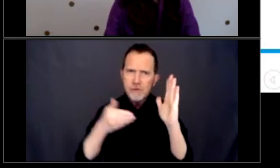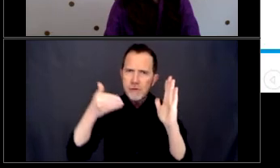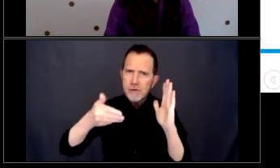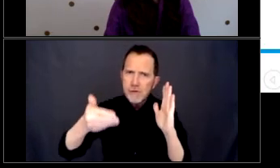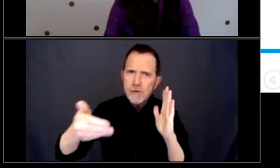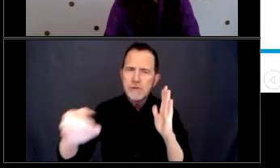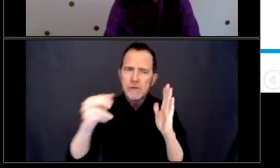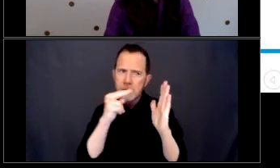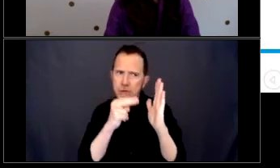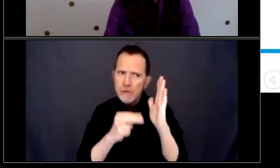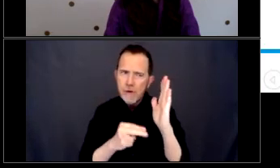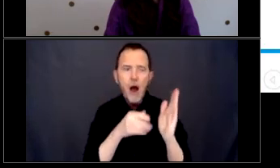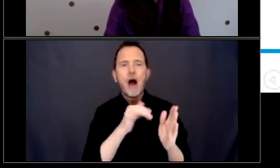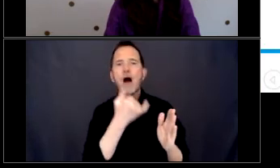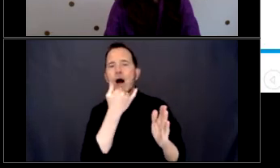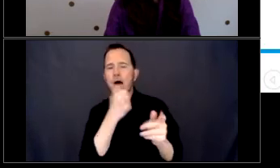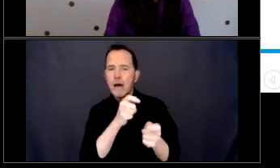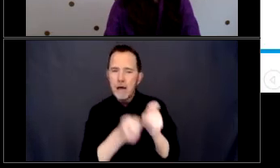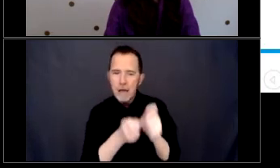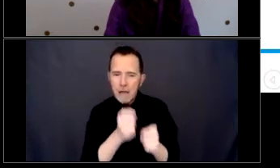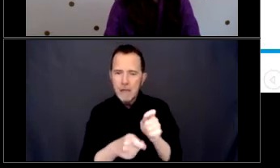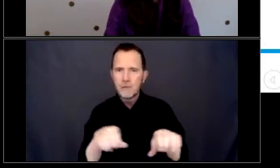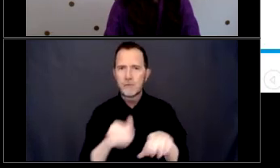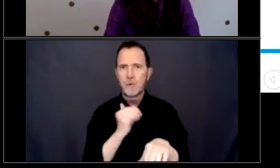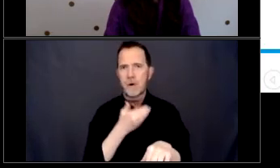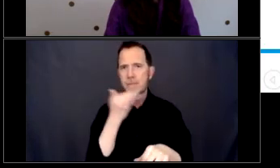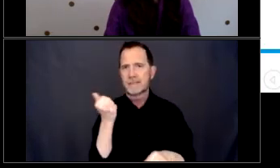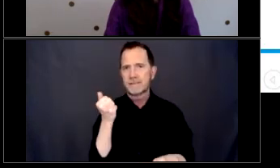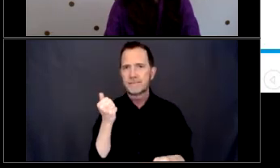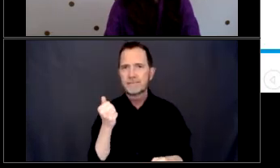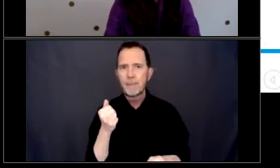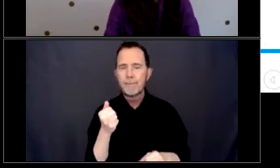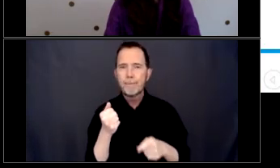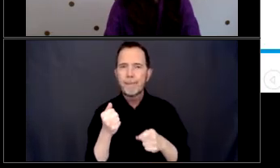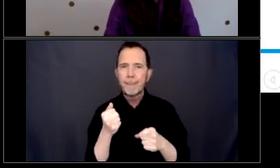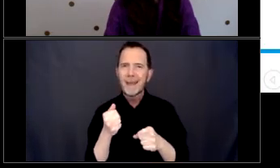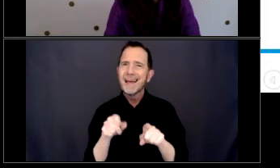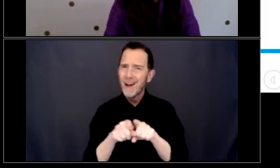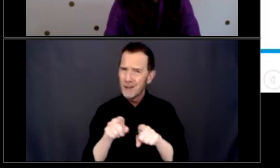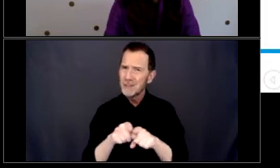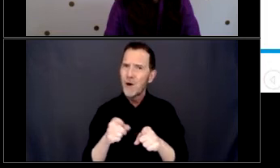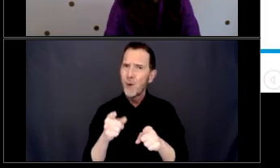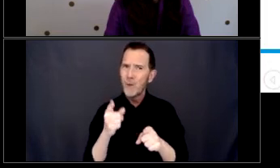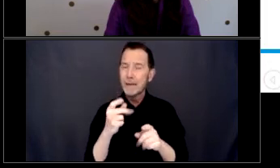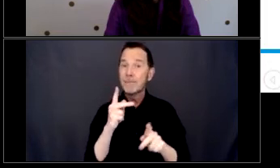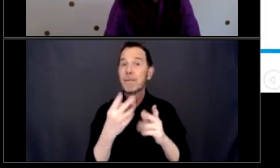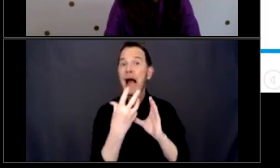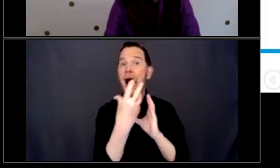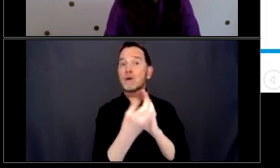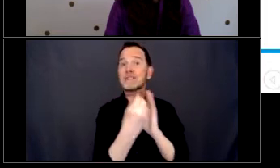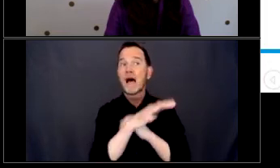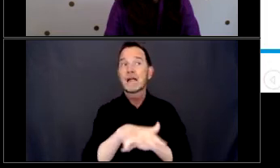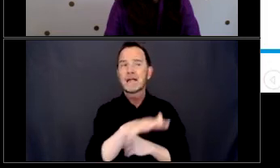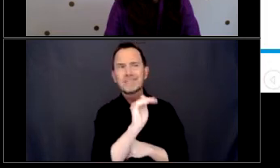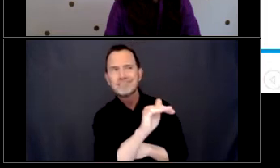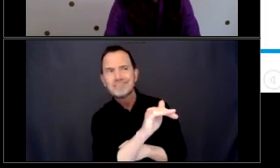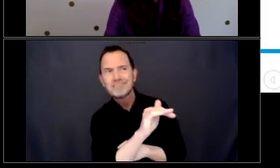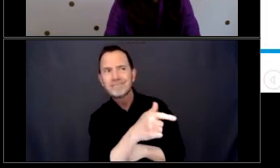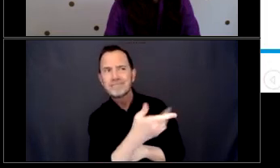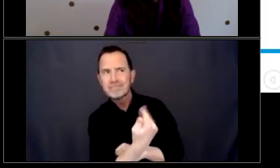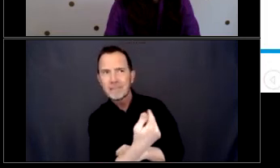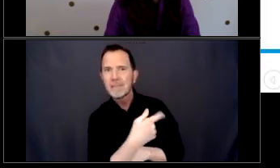to be the best we can be, and get an honest outsider look also to say, hey, look, here's some great things you're doing.